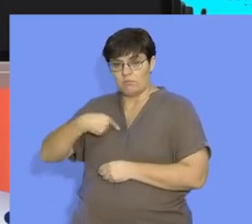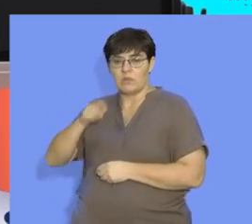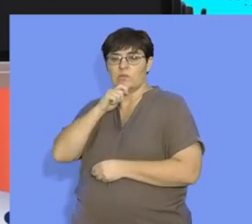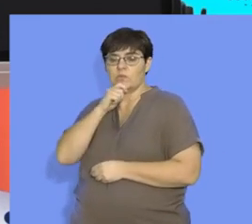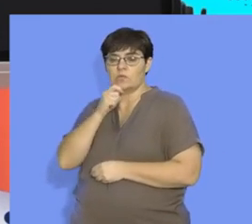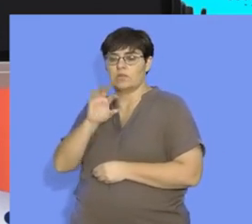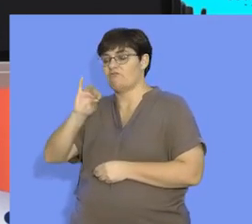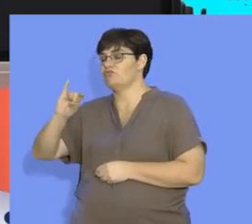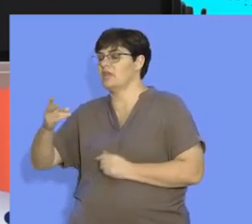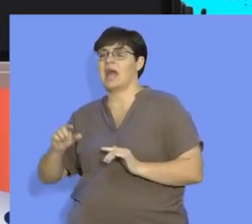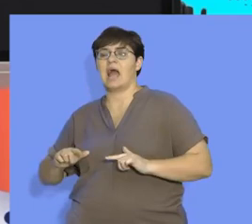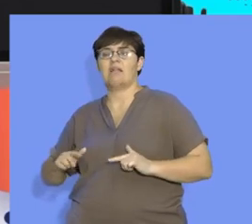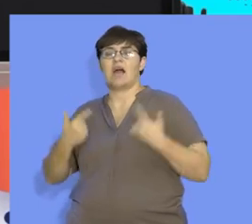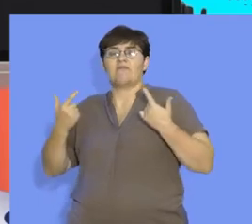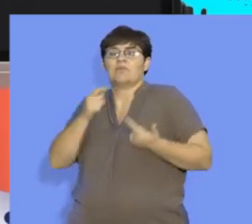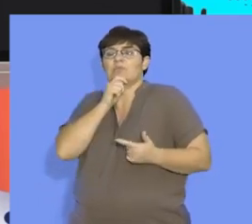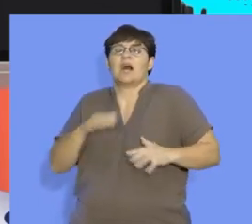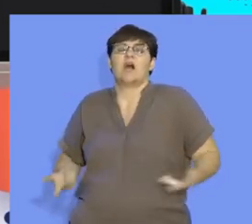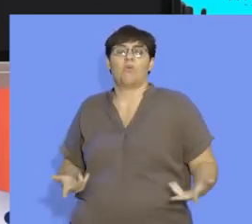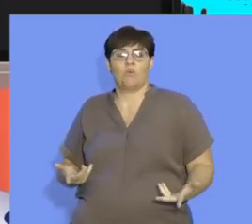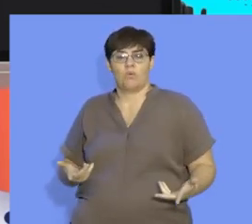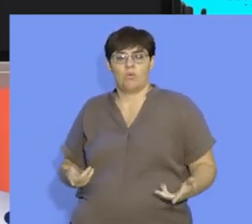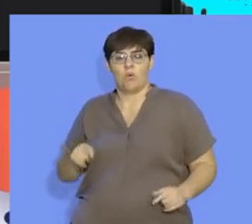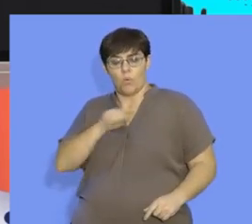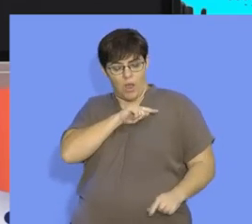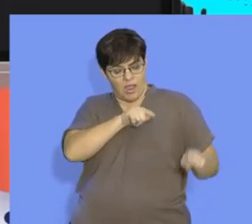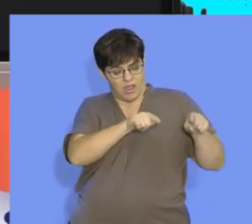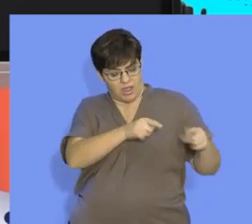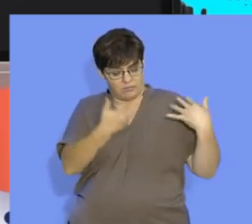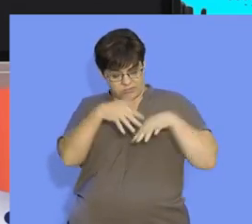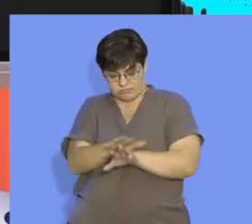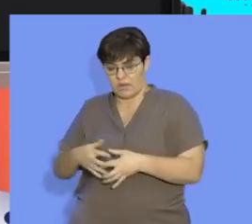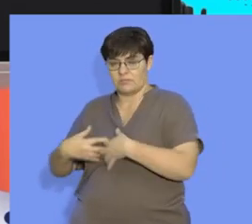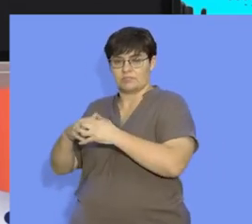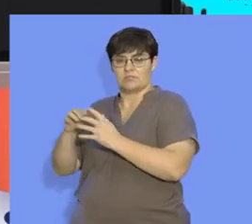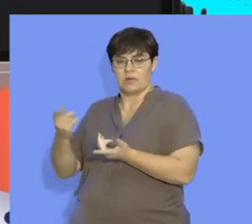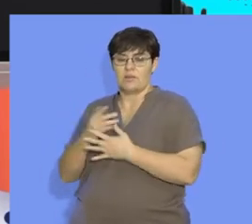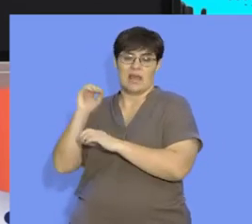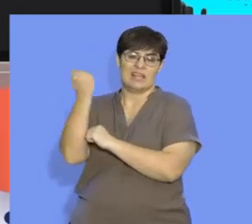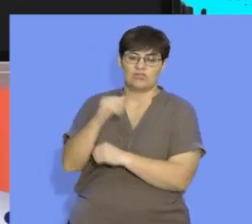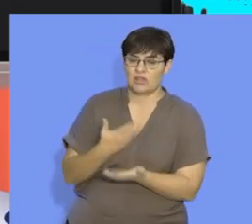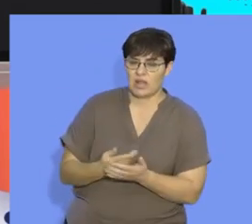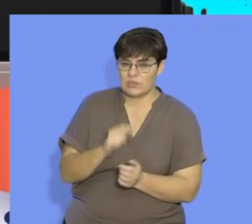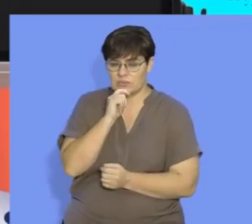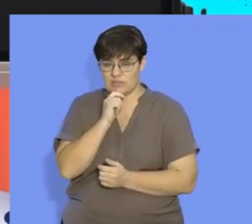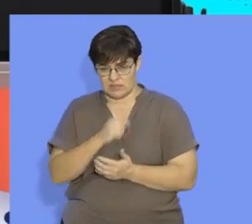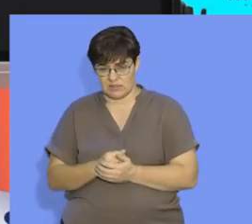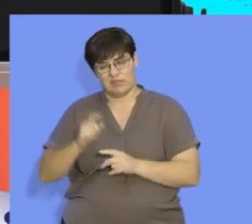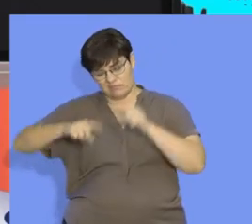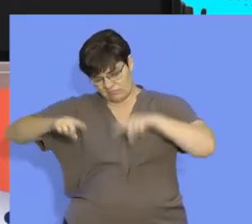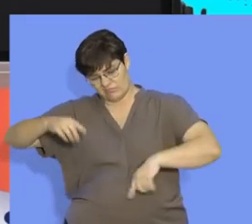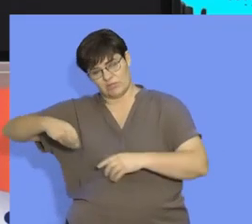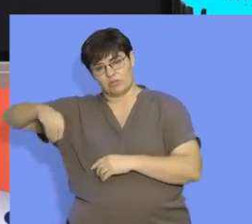do is that from the theory that we learn in class, we need to understand its relevance in terms of application. It could be in industry. We've